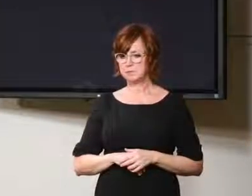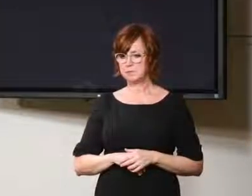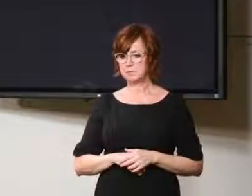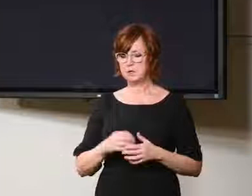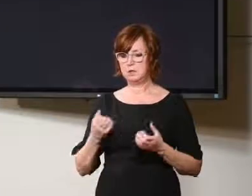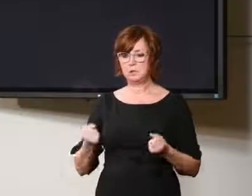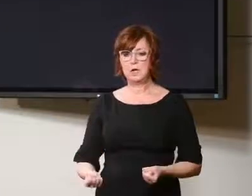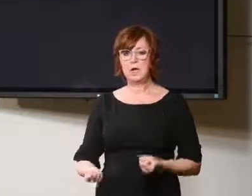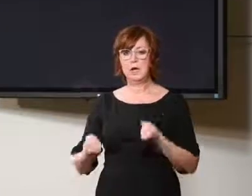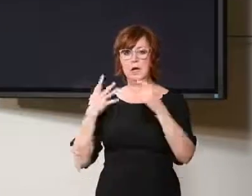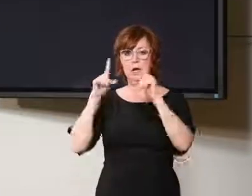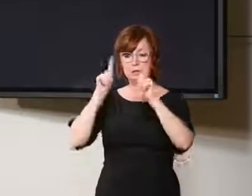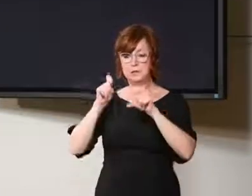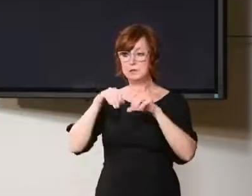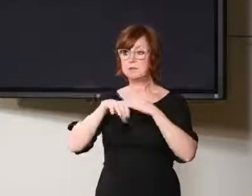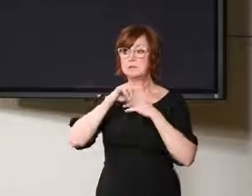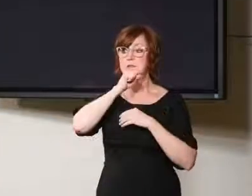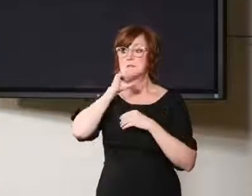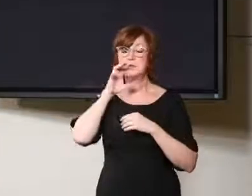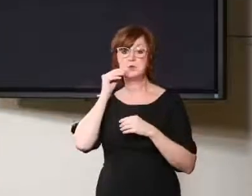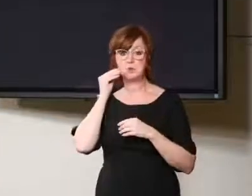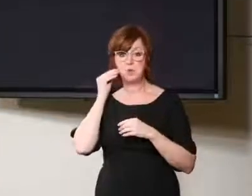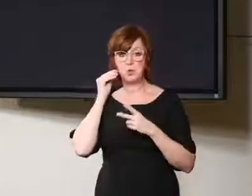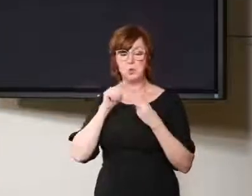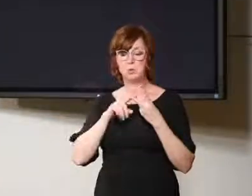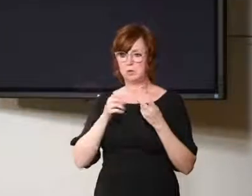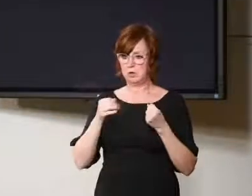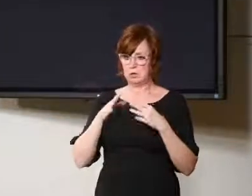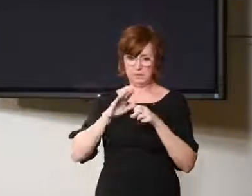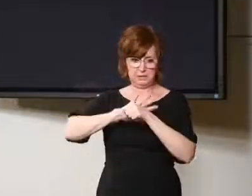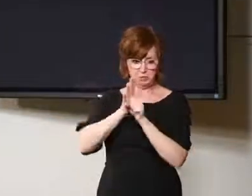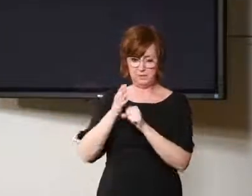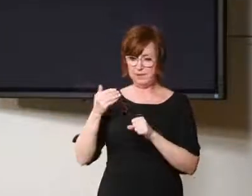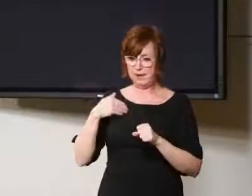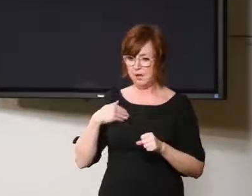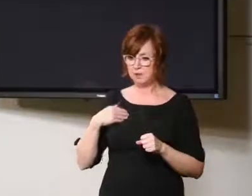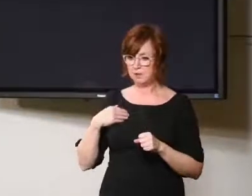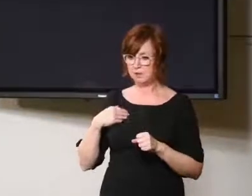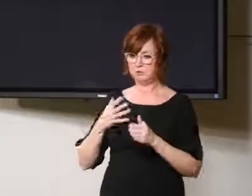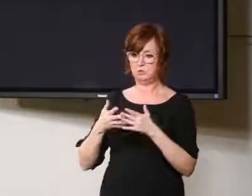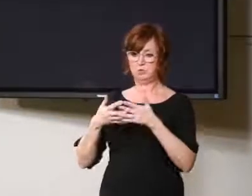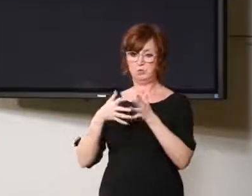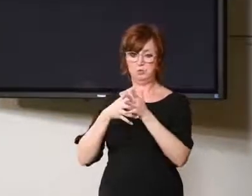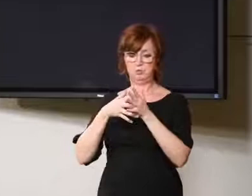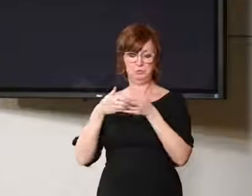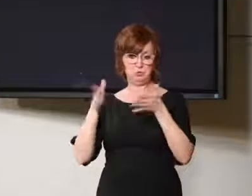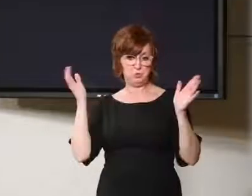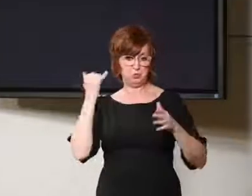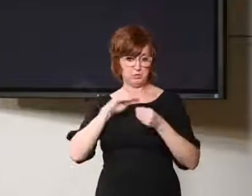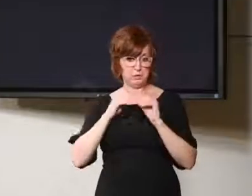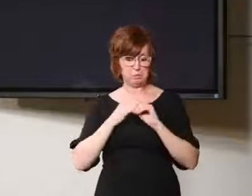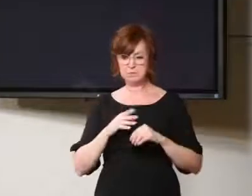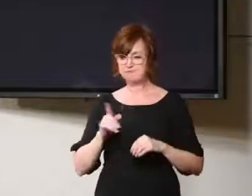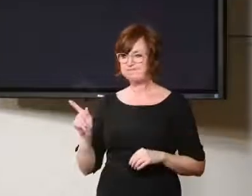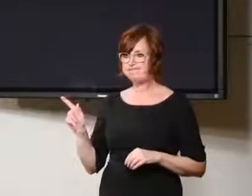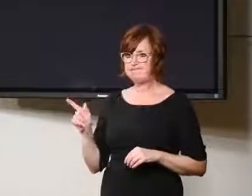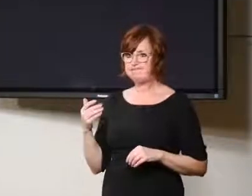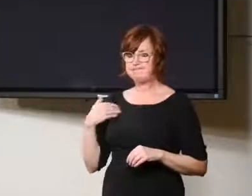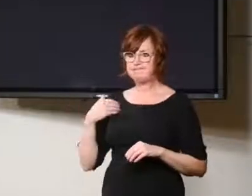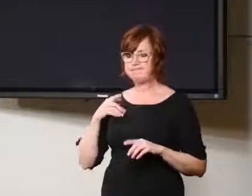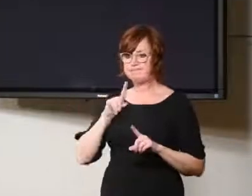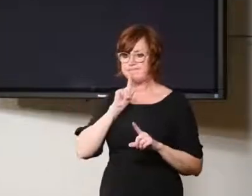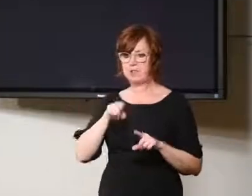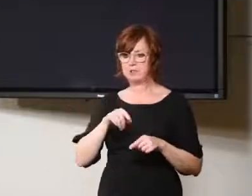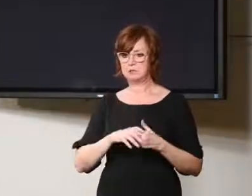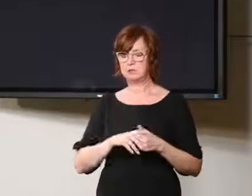been in senior care homes in Saskatchewan? Like, is there a number, or can you maybe give a ballpark? I don't have a number, but flu